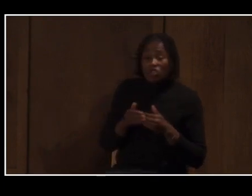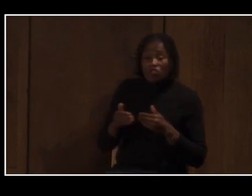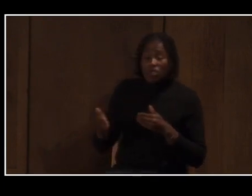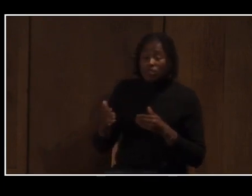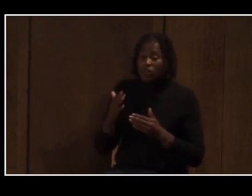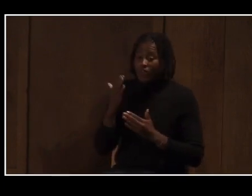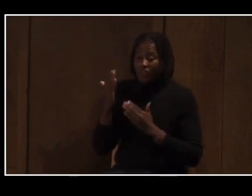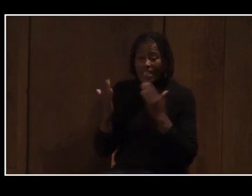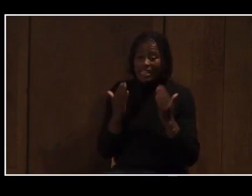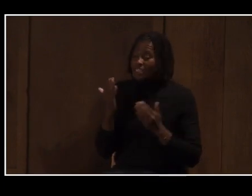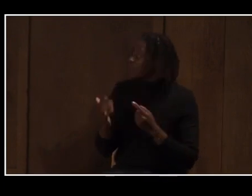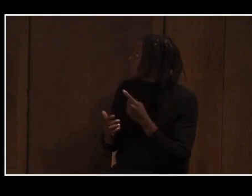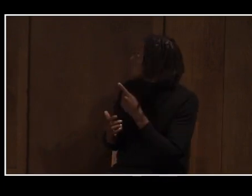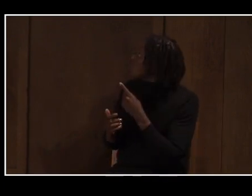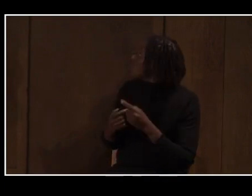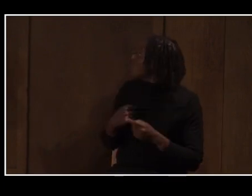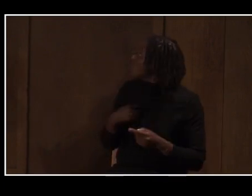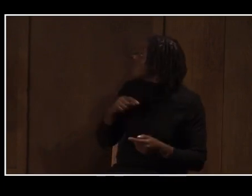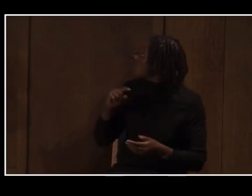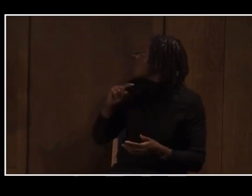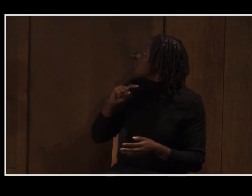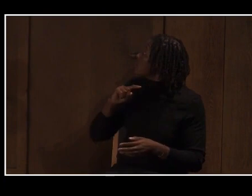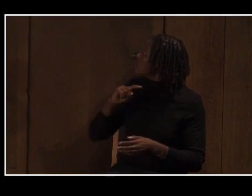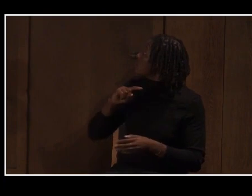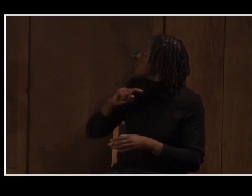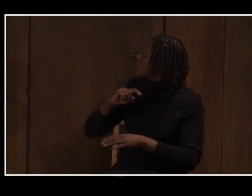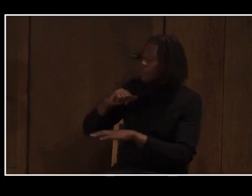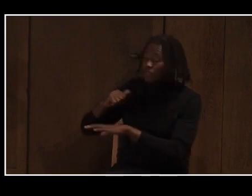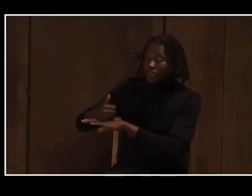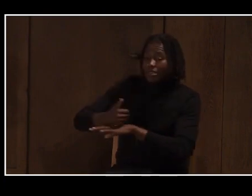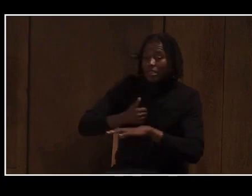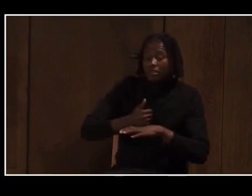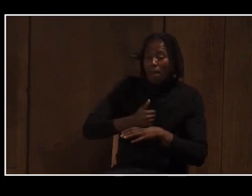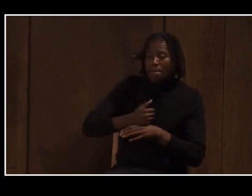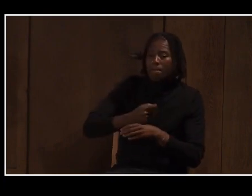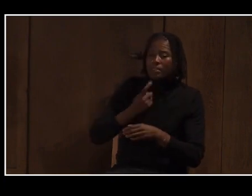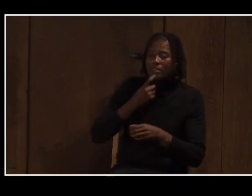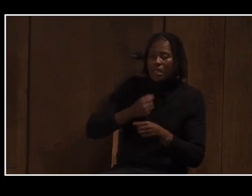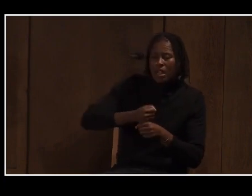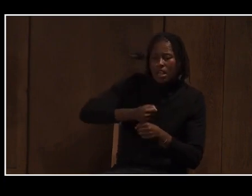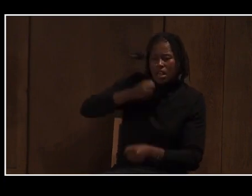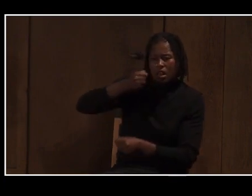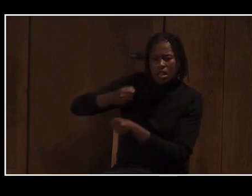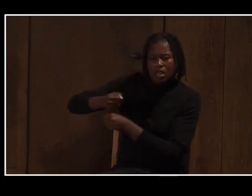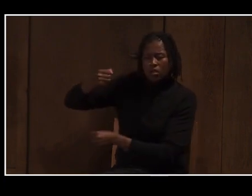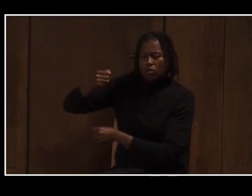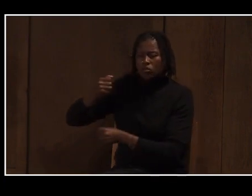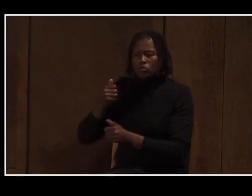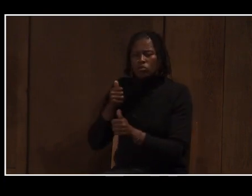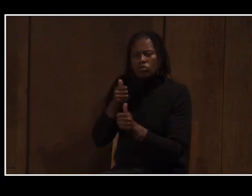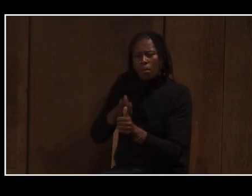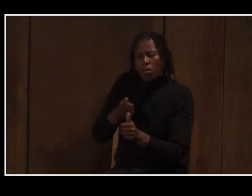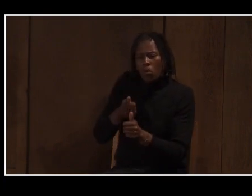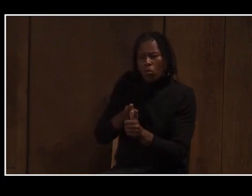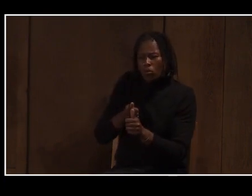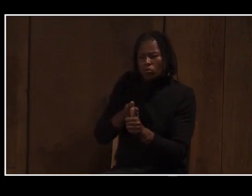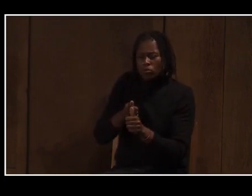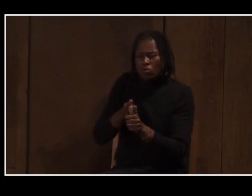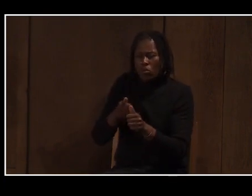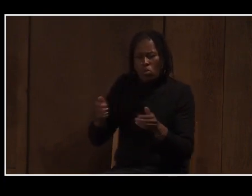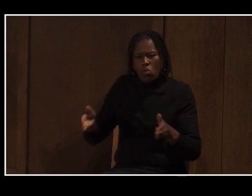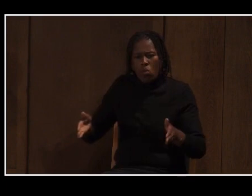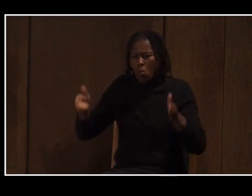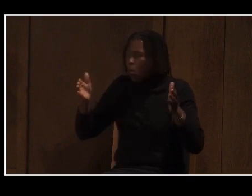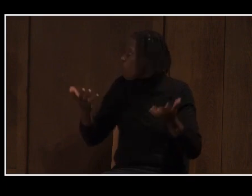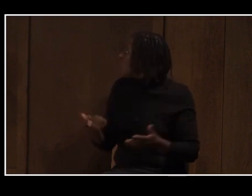I put steel beams in to support the gallery walls because I think that's what we do. We supporting them maybe